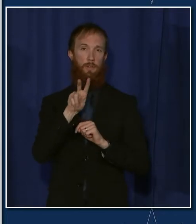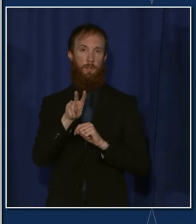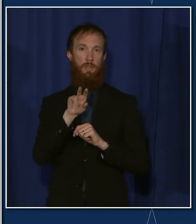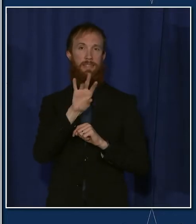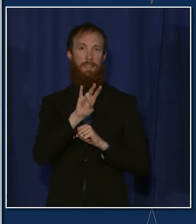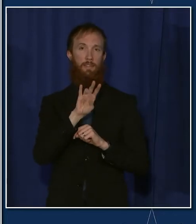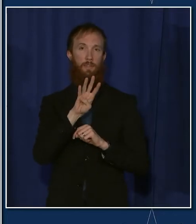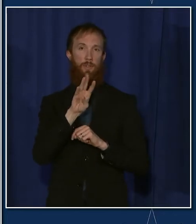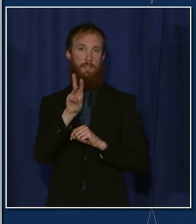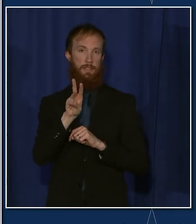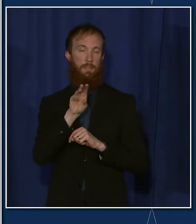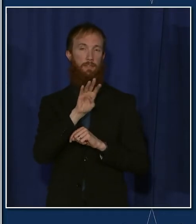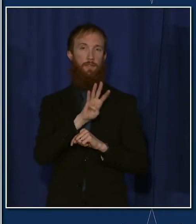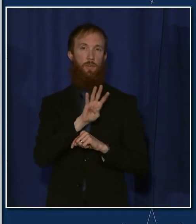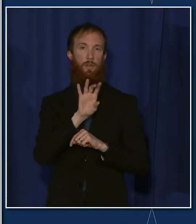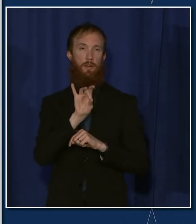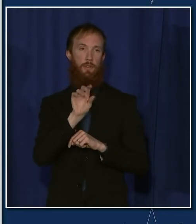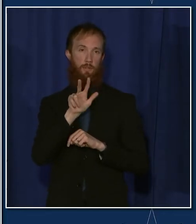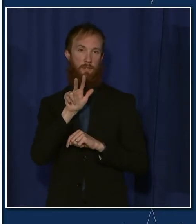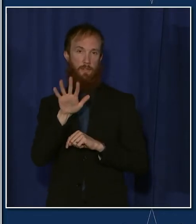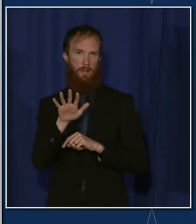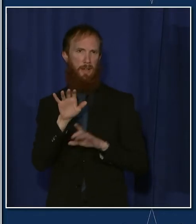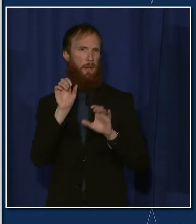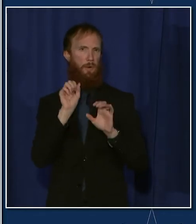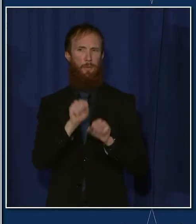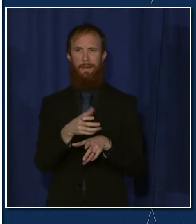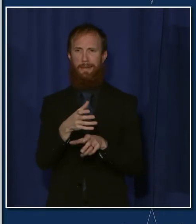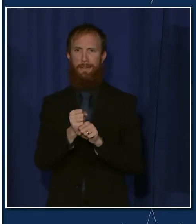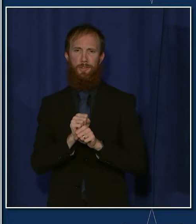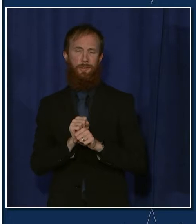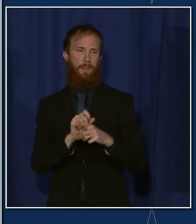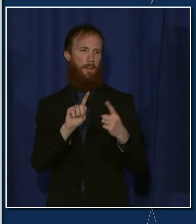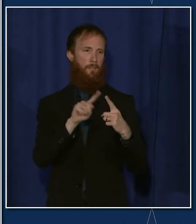312-746-4835. We'll find you a booster, we'll find you a first dose, a second dose, we'll